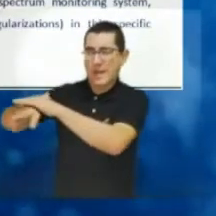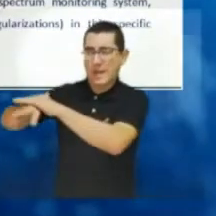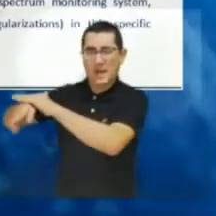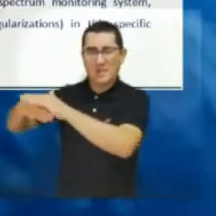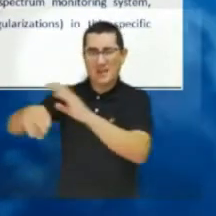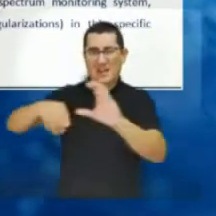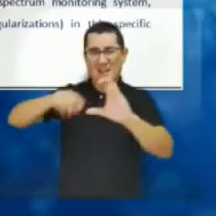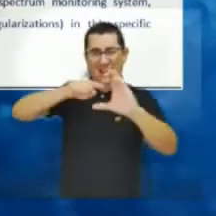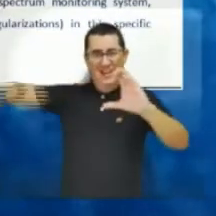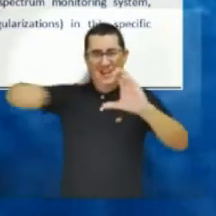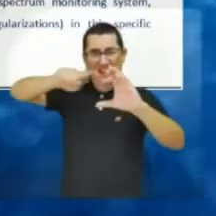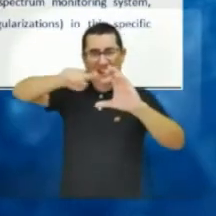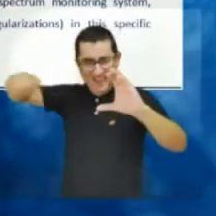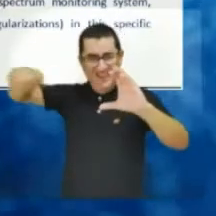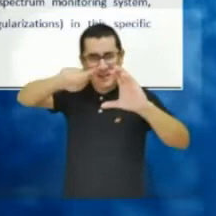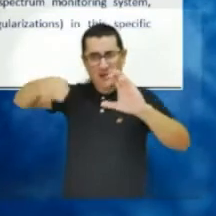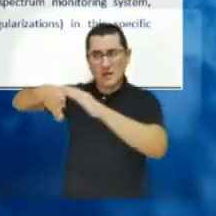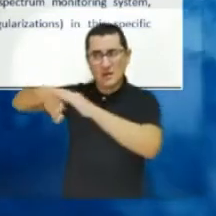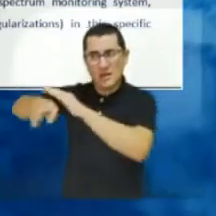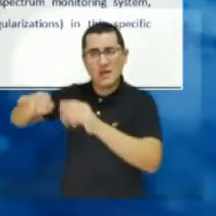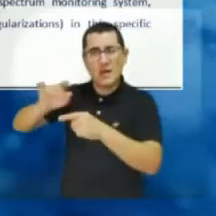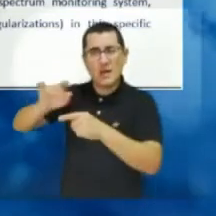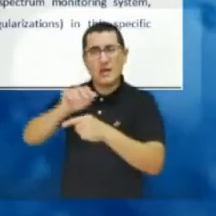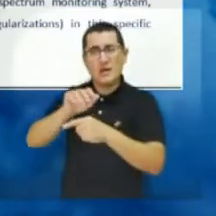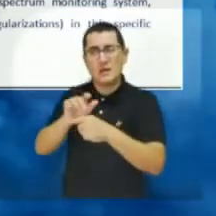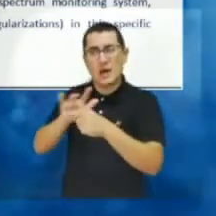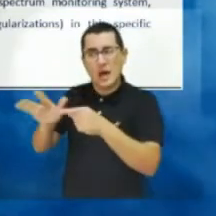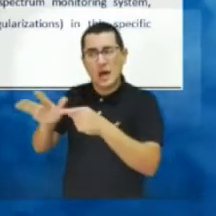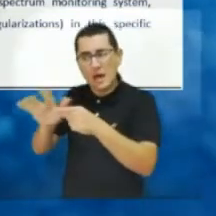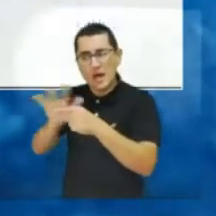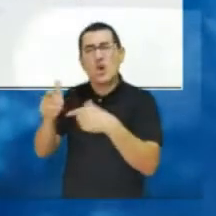stations which have been allowed in France.